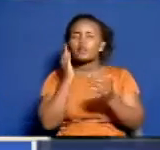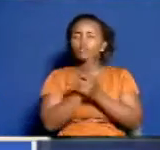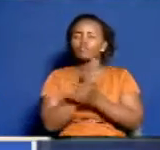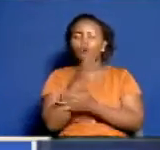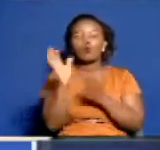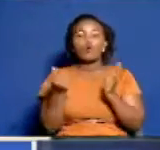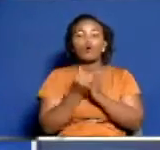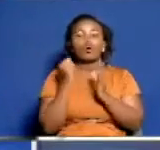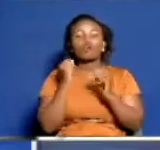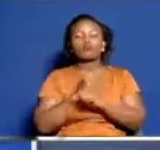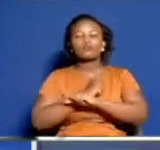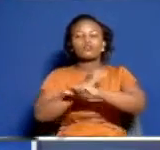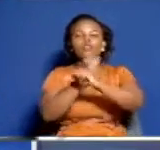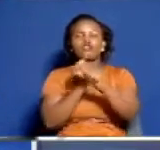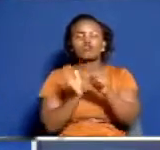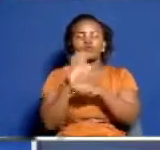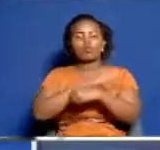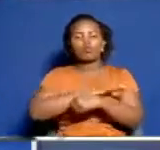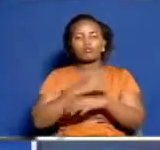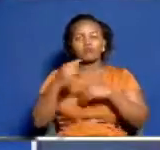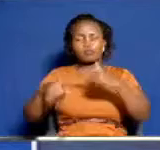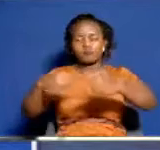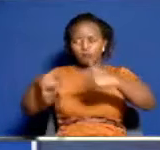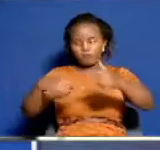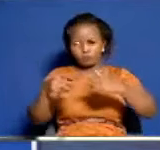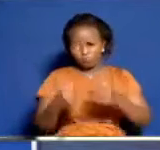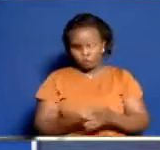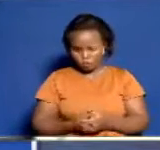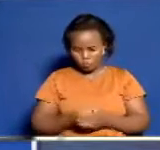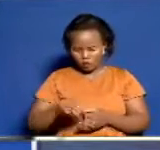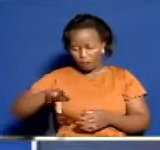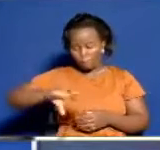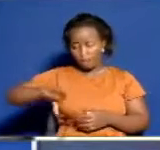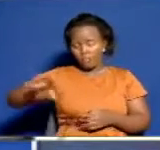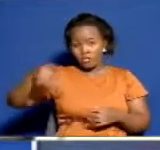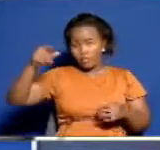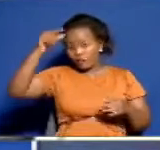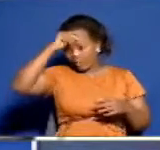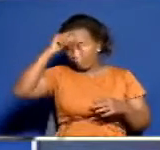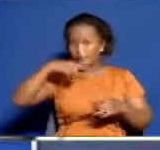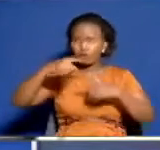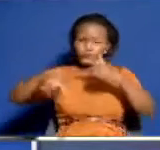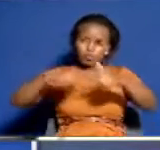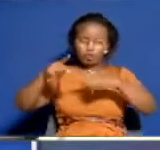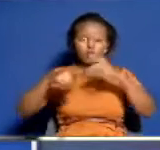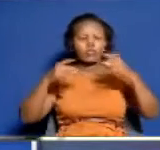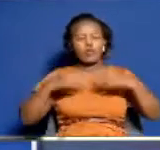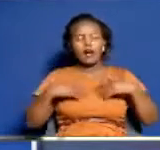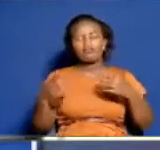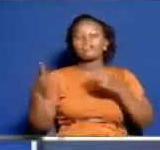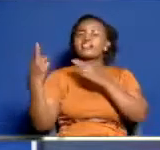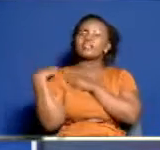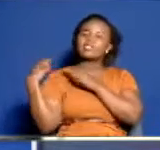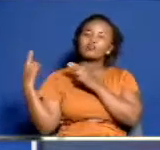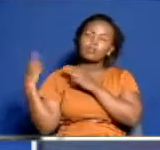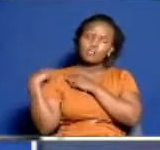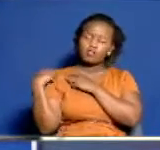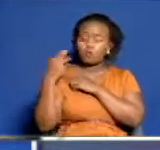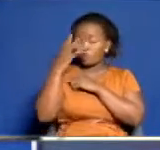prevention guidelines. The county government will continue to play their critical role as far as